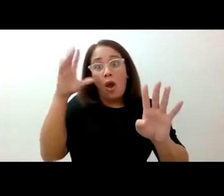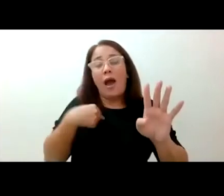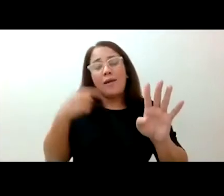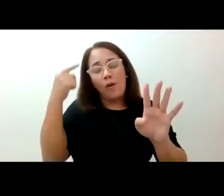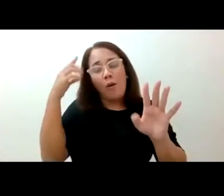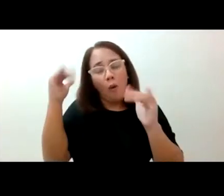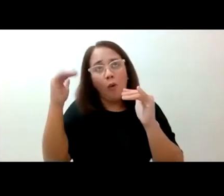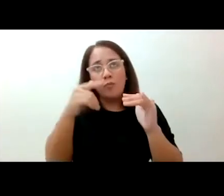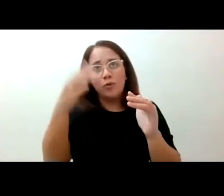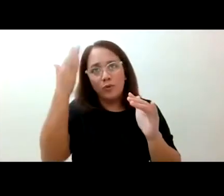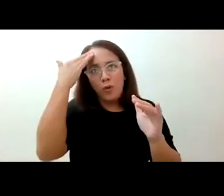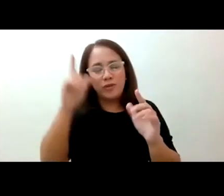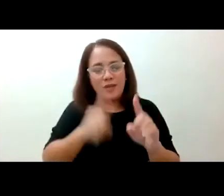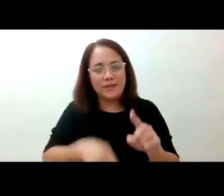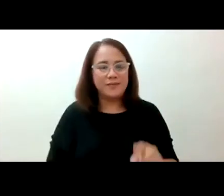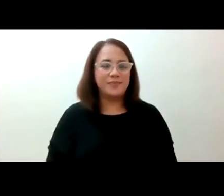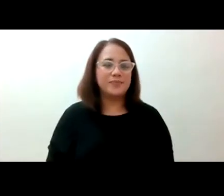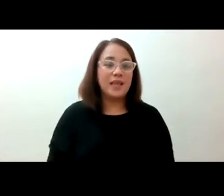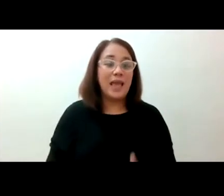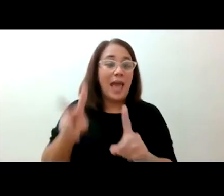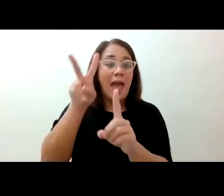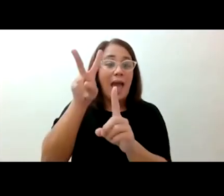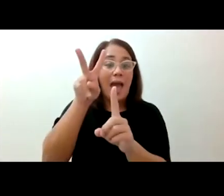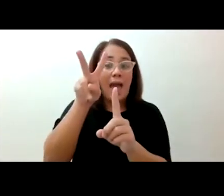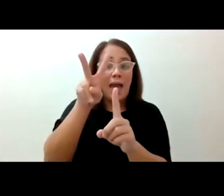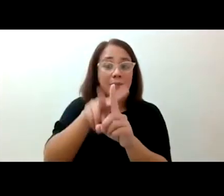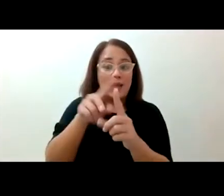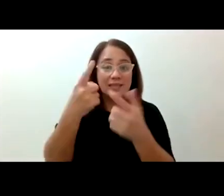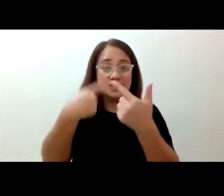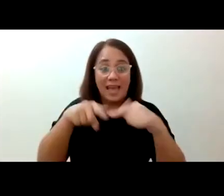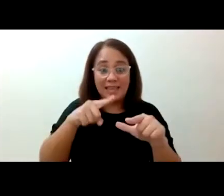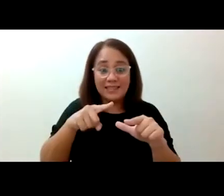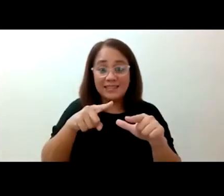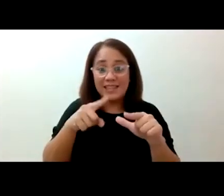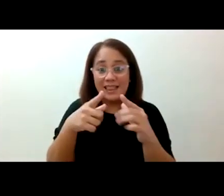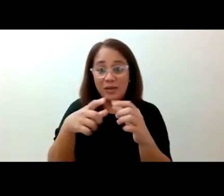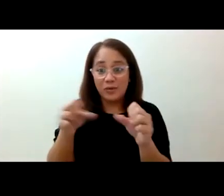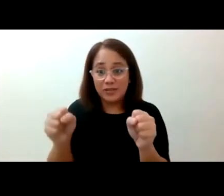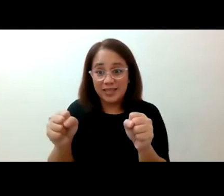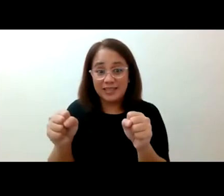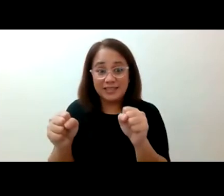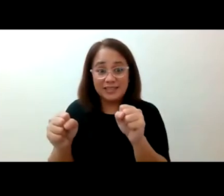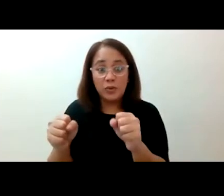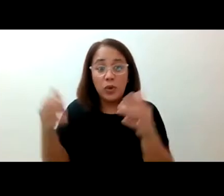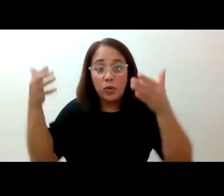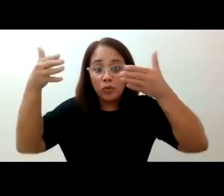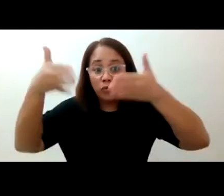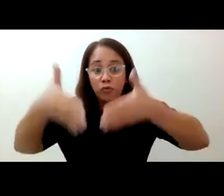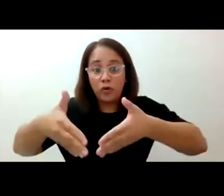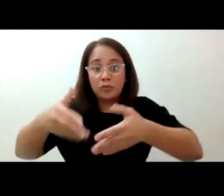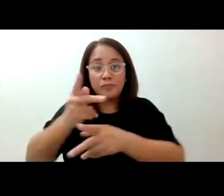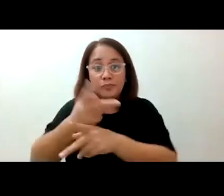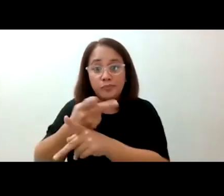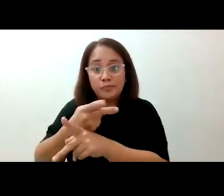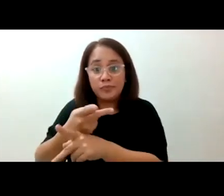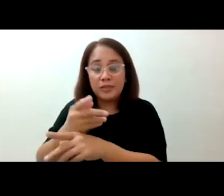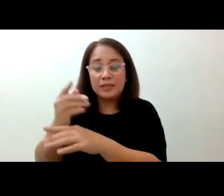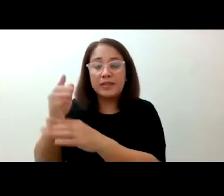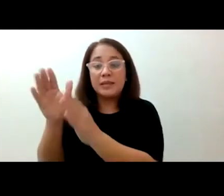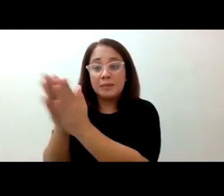In applied sign linguistics, meaning this class, we are focusing on the production of a textbook. It's